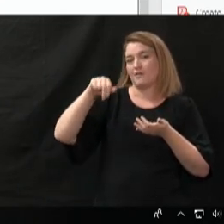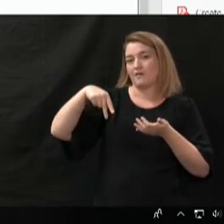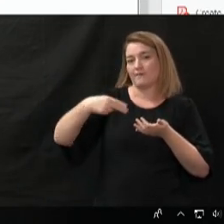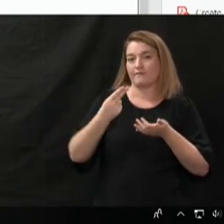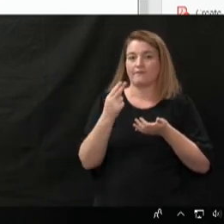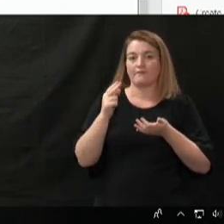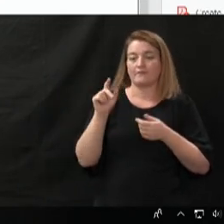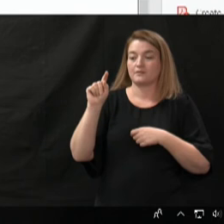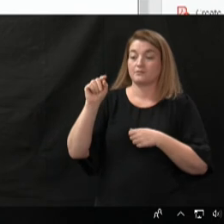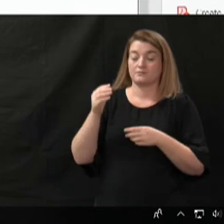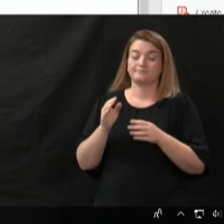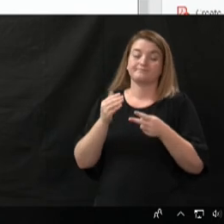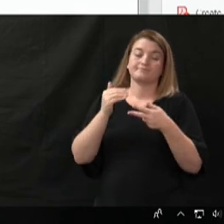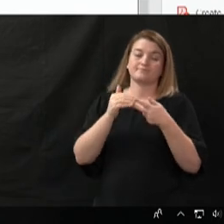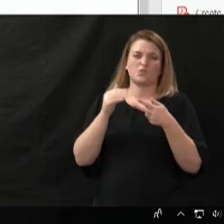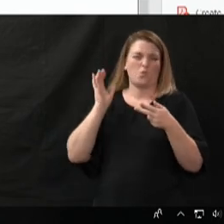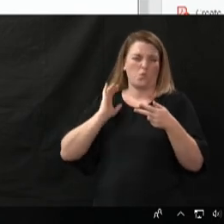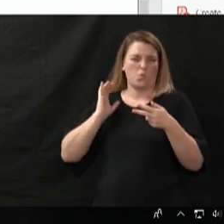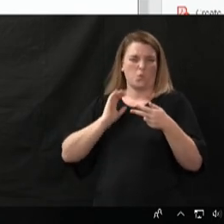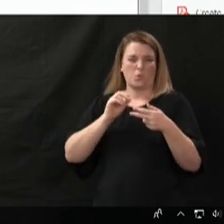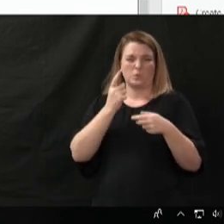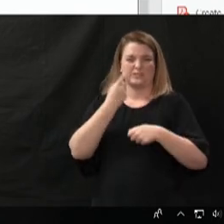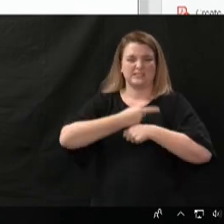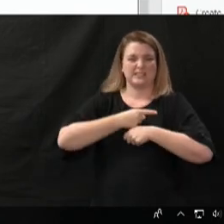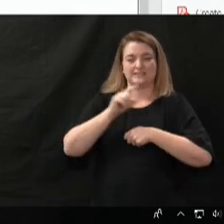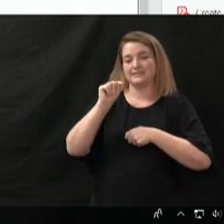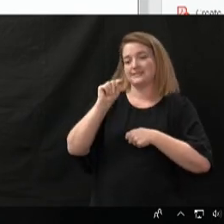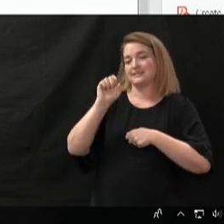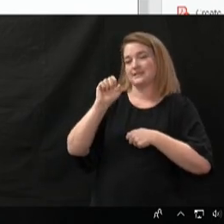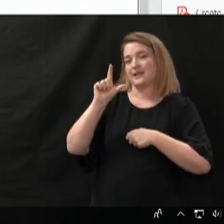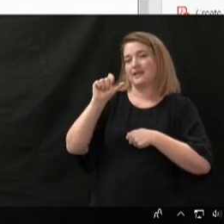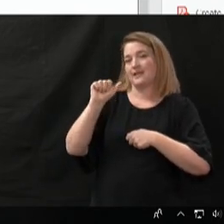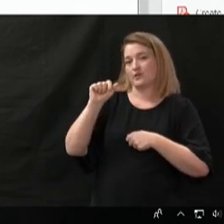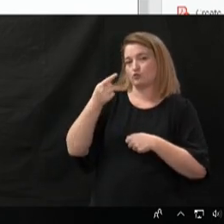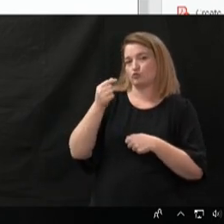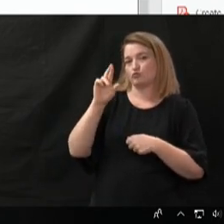Telegraph, back in the old days. So we have